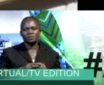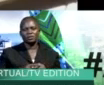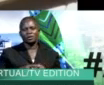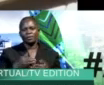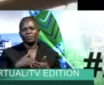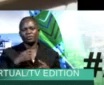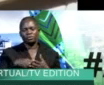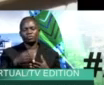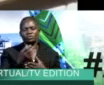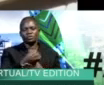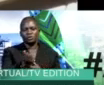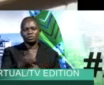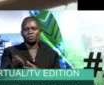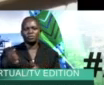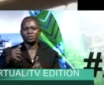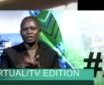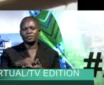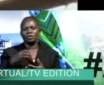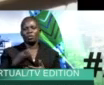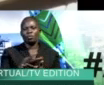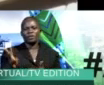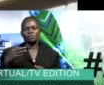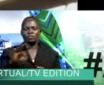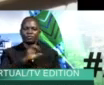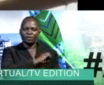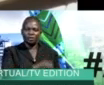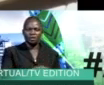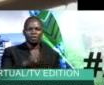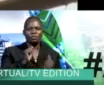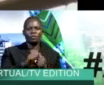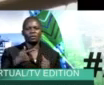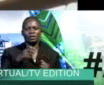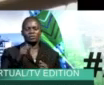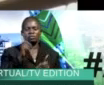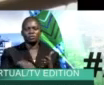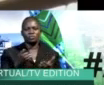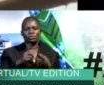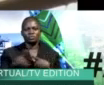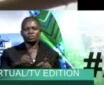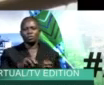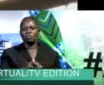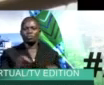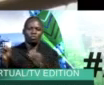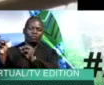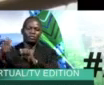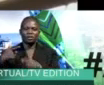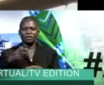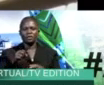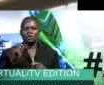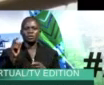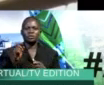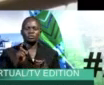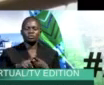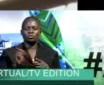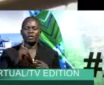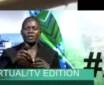grid before you redistribute it. That's waste of energy. So with gas, what we want to do is move the gas straight to